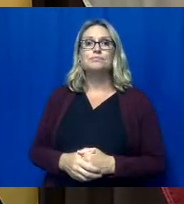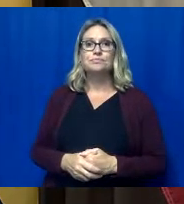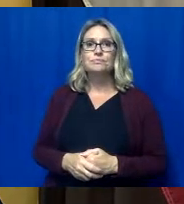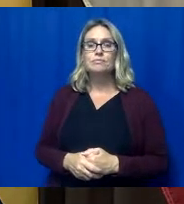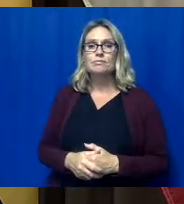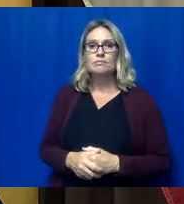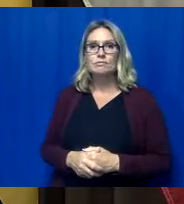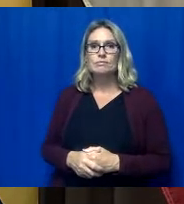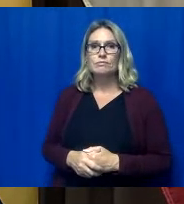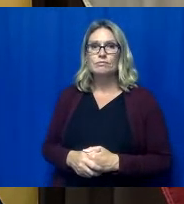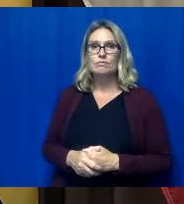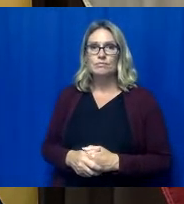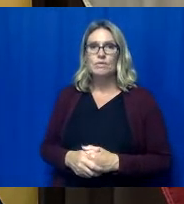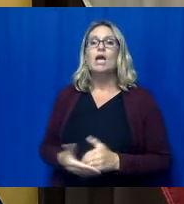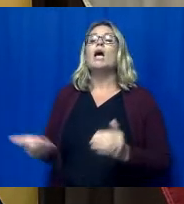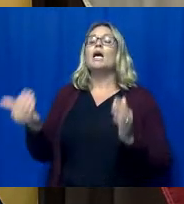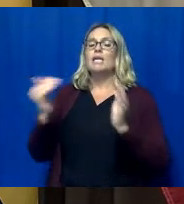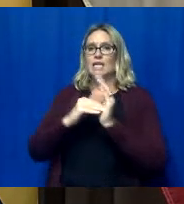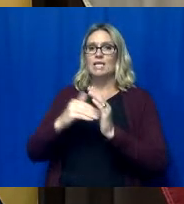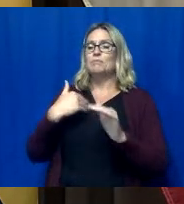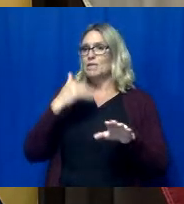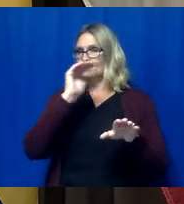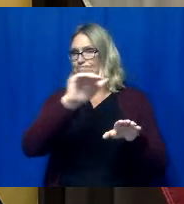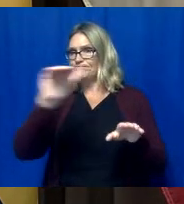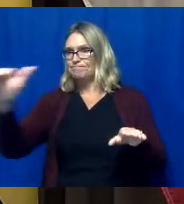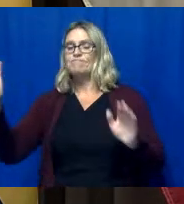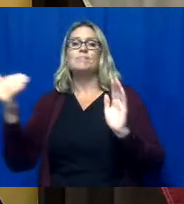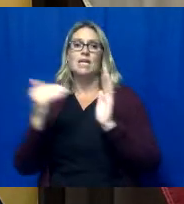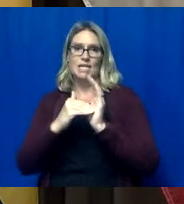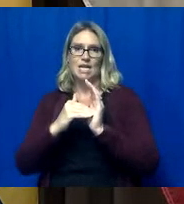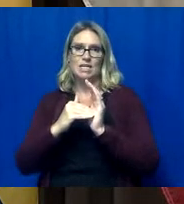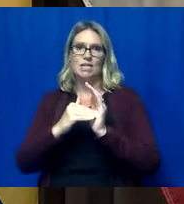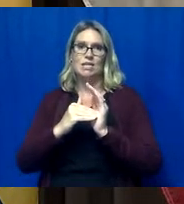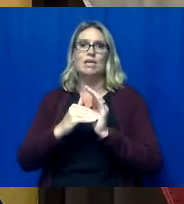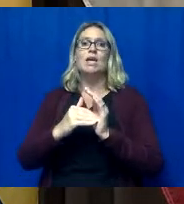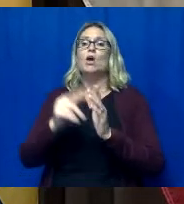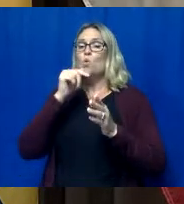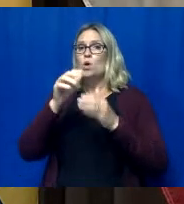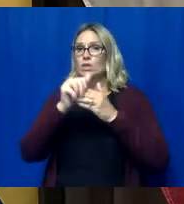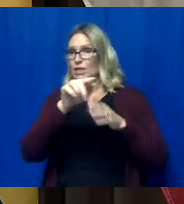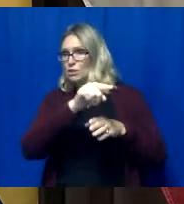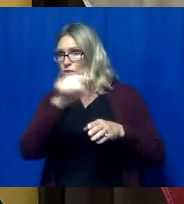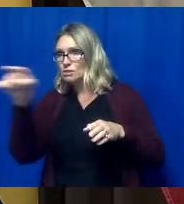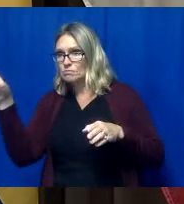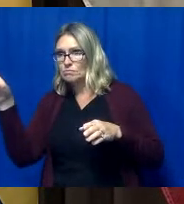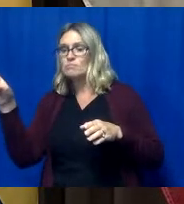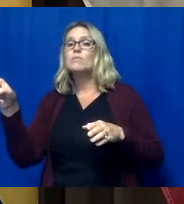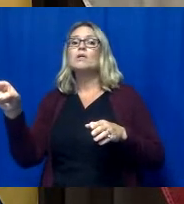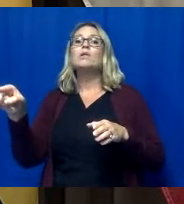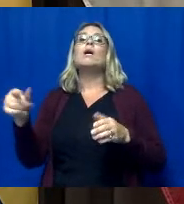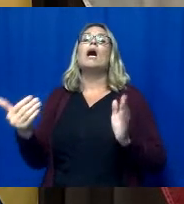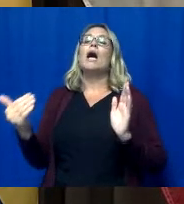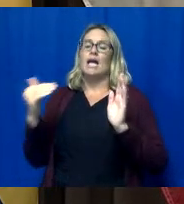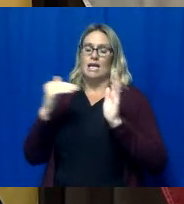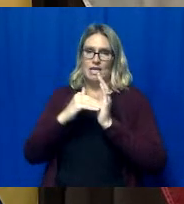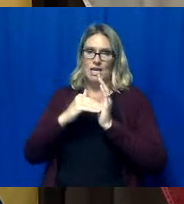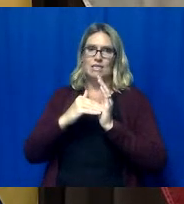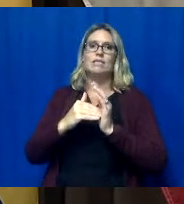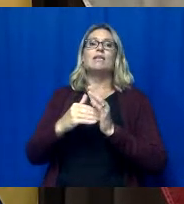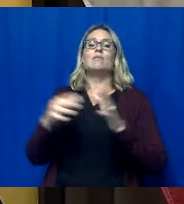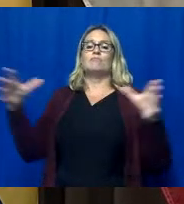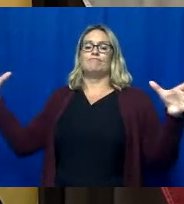an invitation to my colleagues and leaders of the other parties to once again reassemble